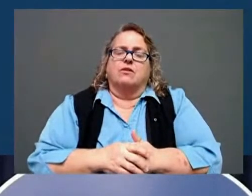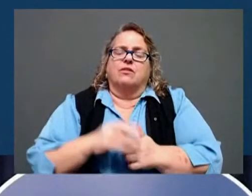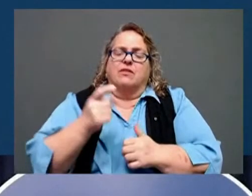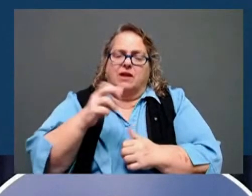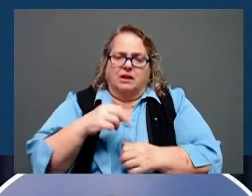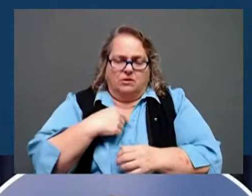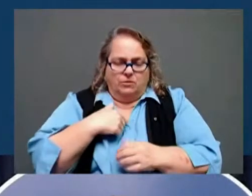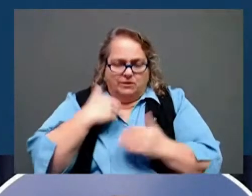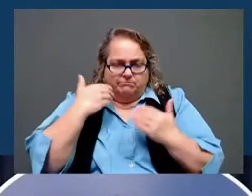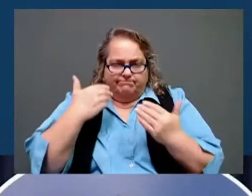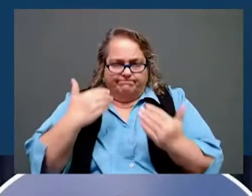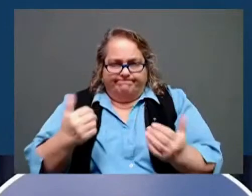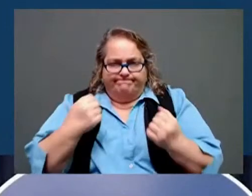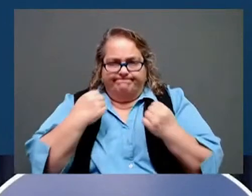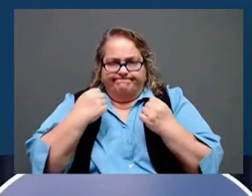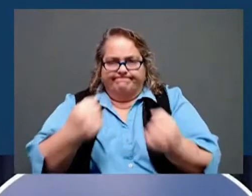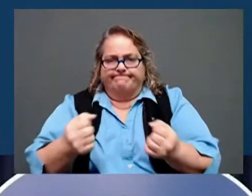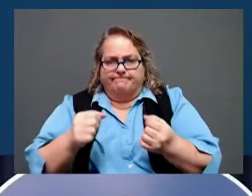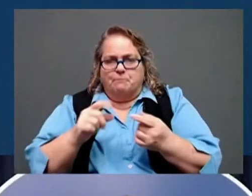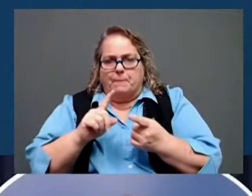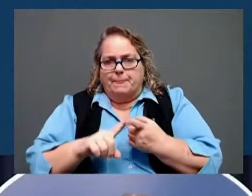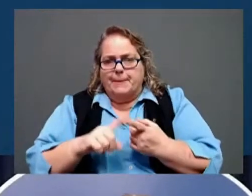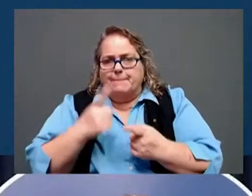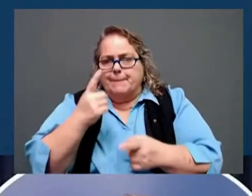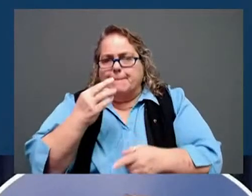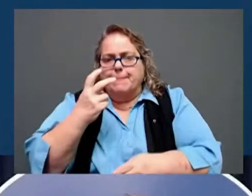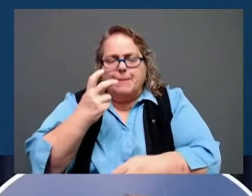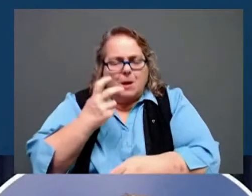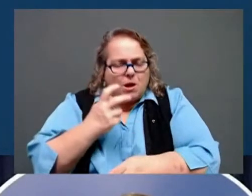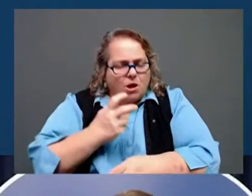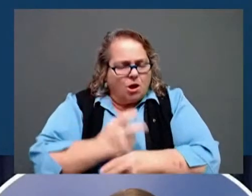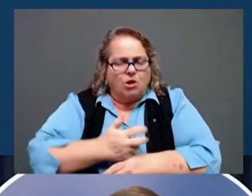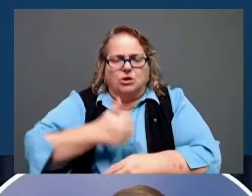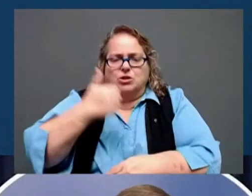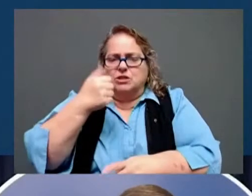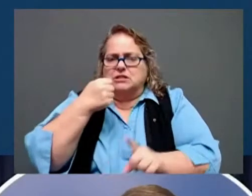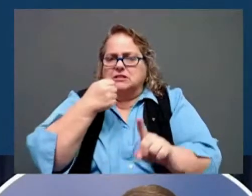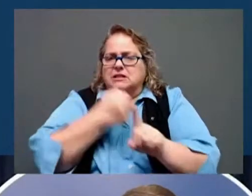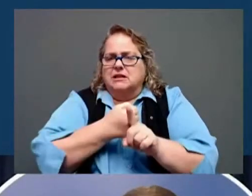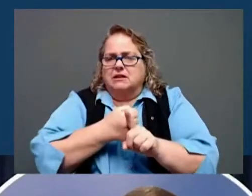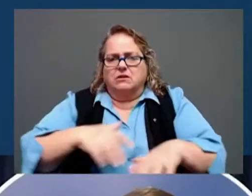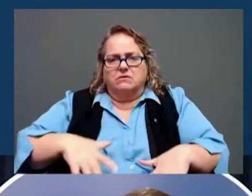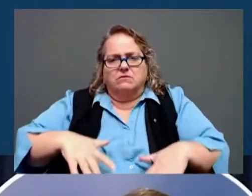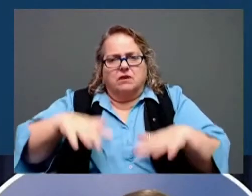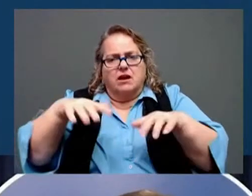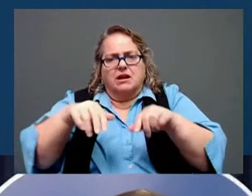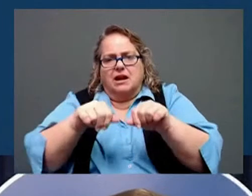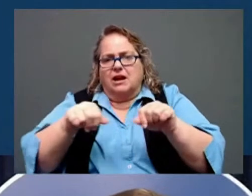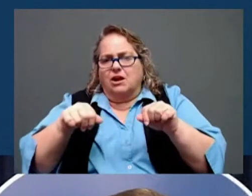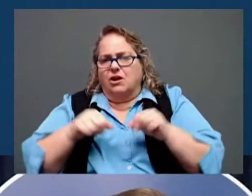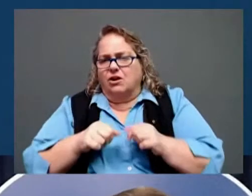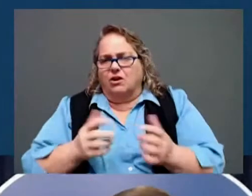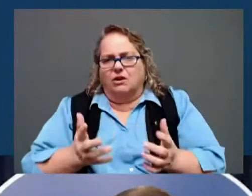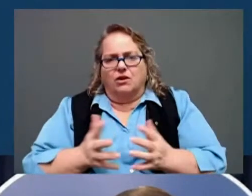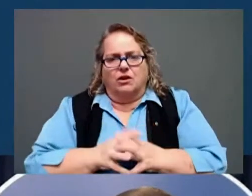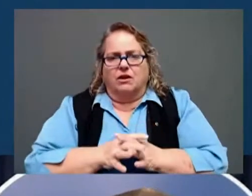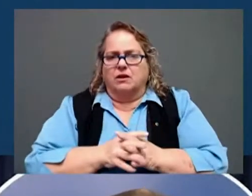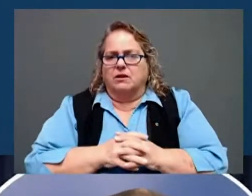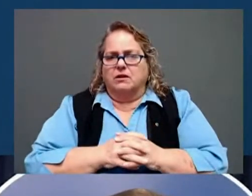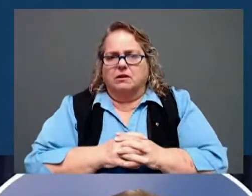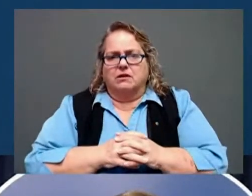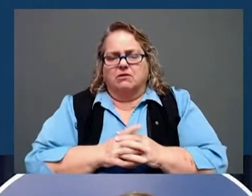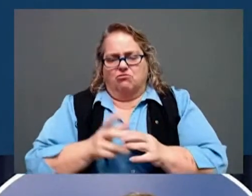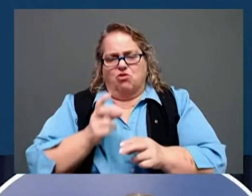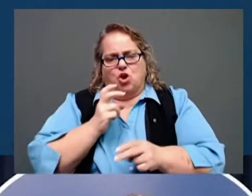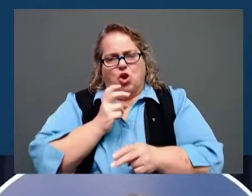one of the hardest hit areas It's really hard to describe.